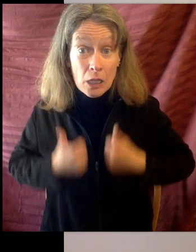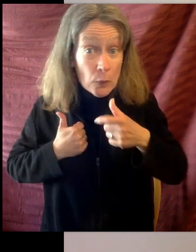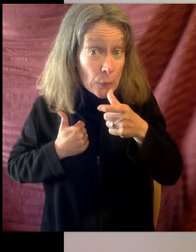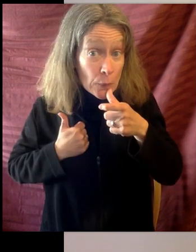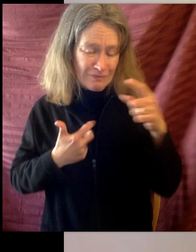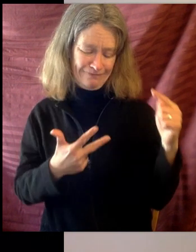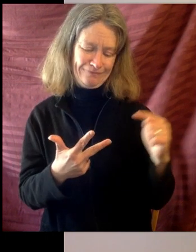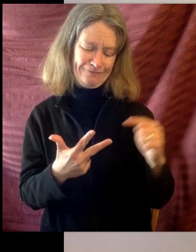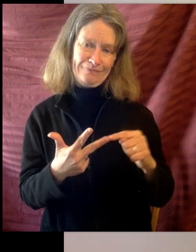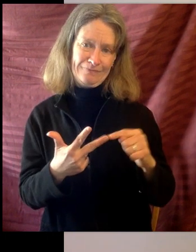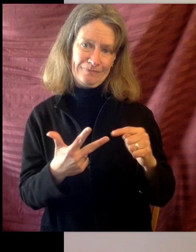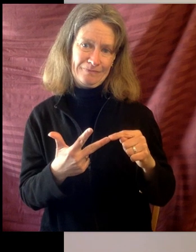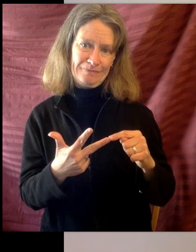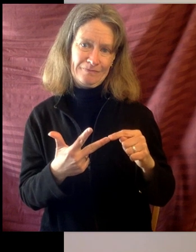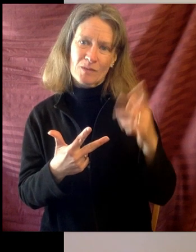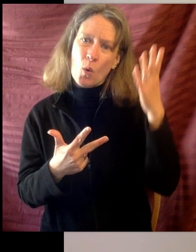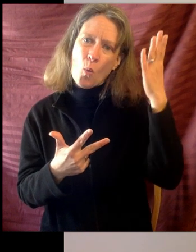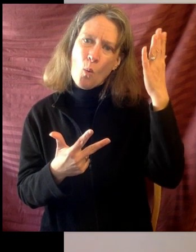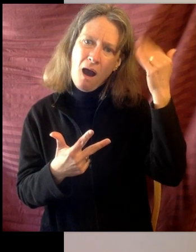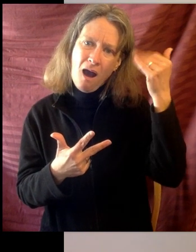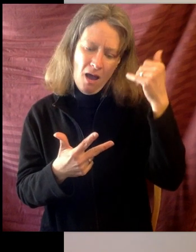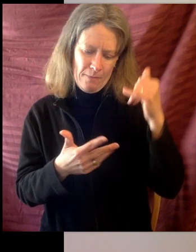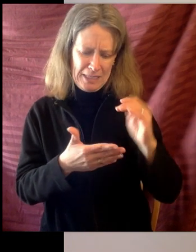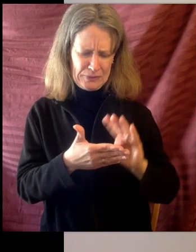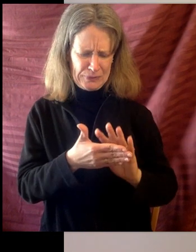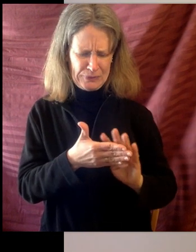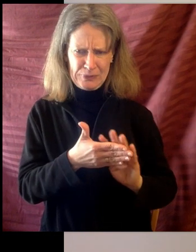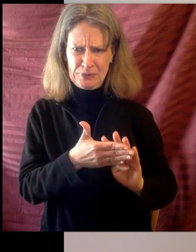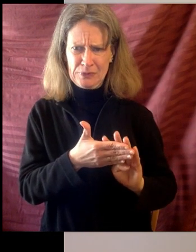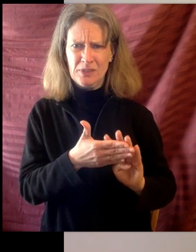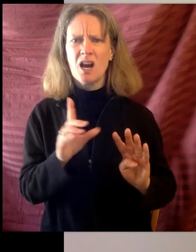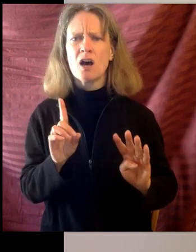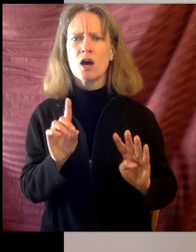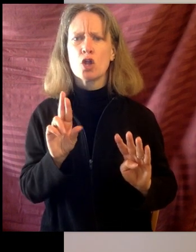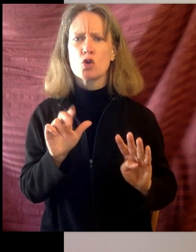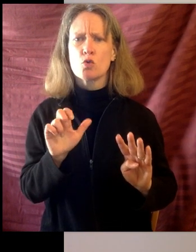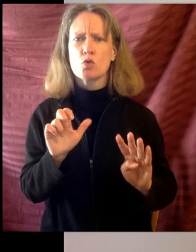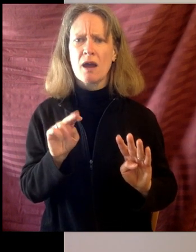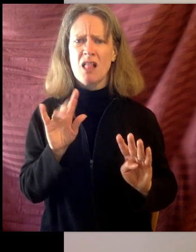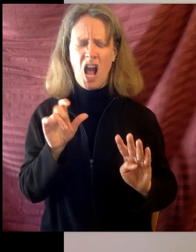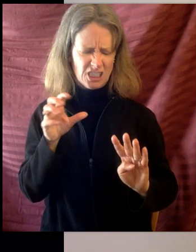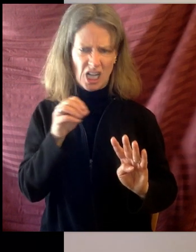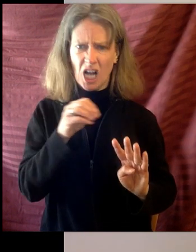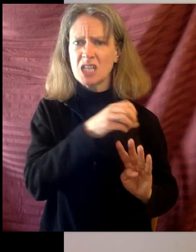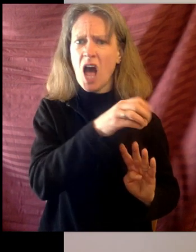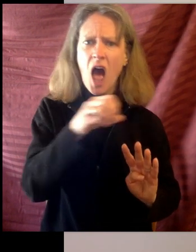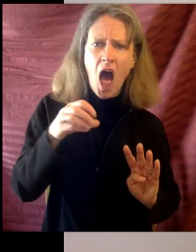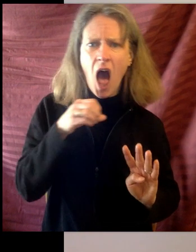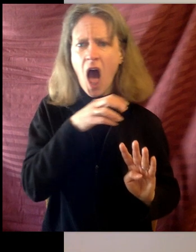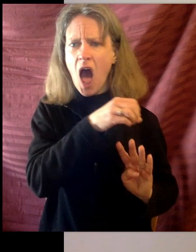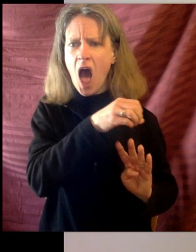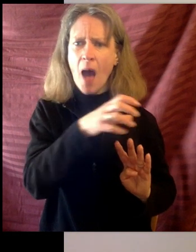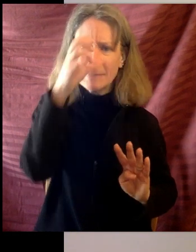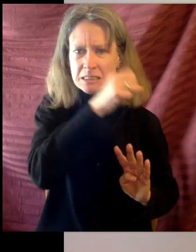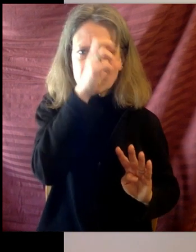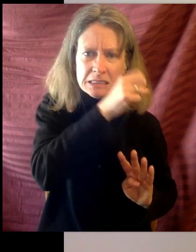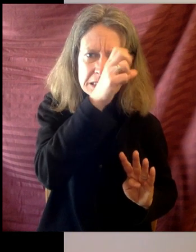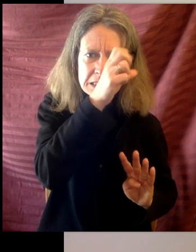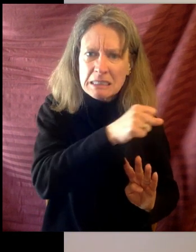the dragonfly won't choose to eat it. It's harder for it to eat it. It's like if a polar bear has really